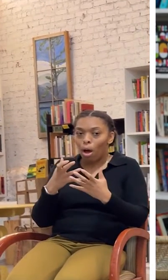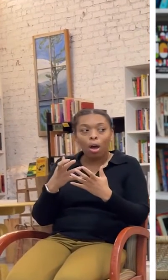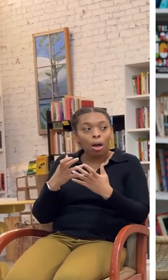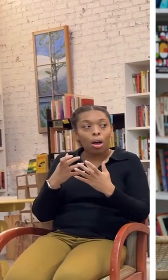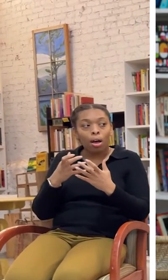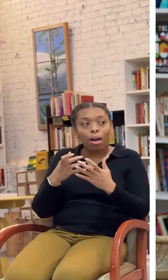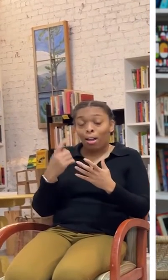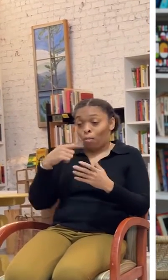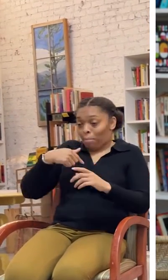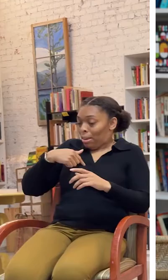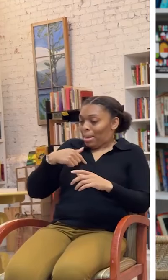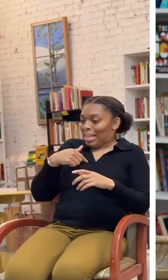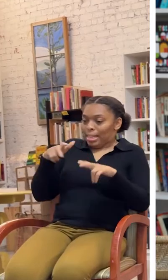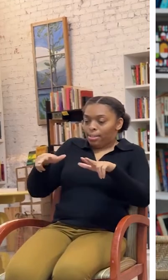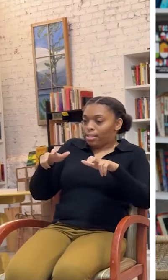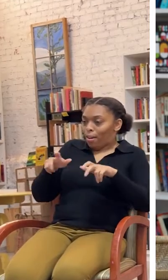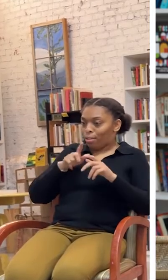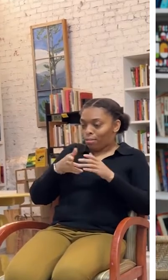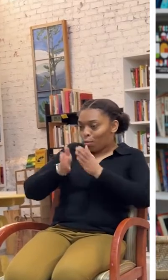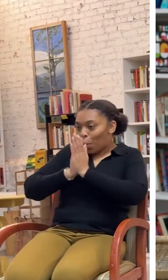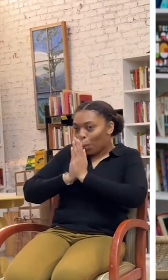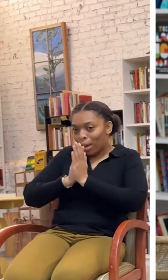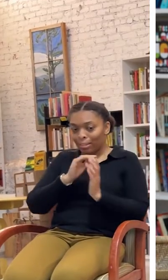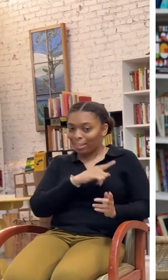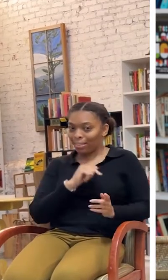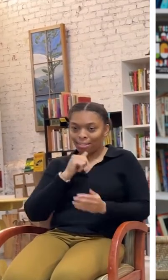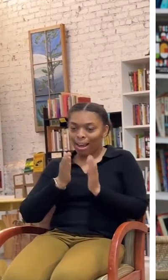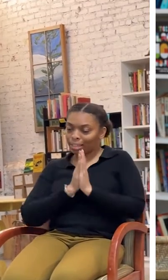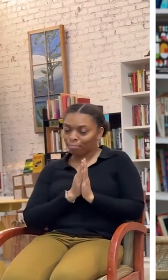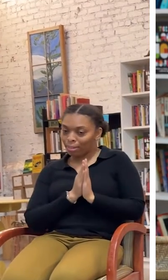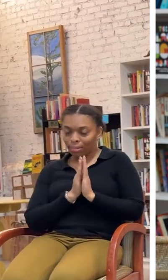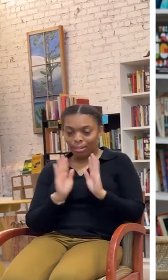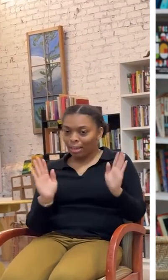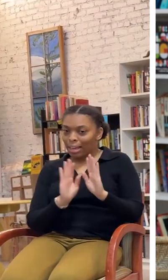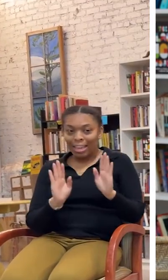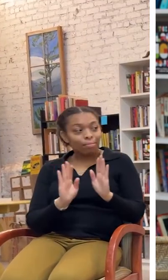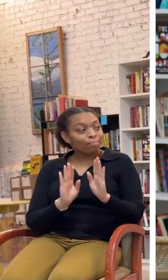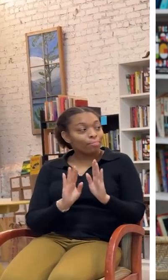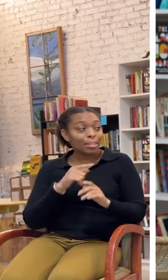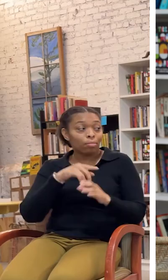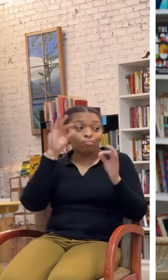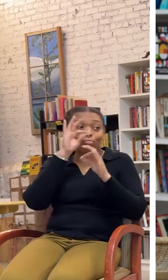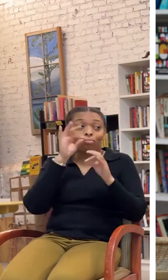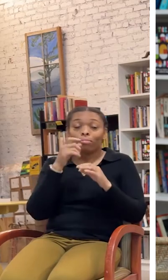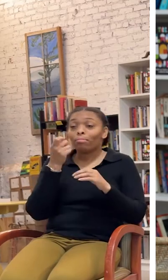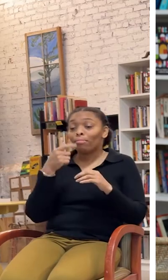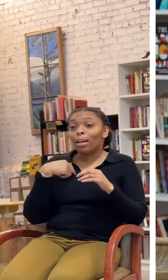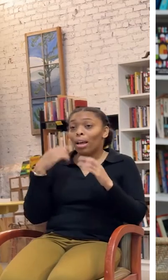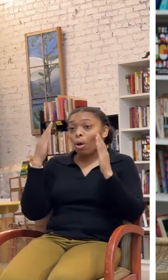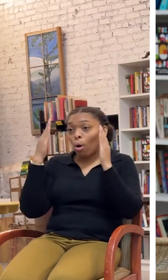this is a selfish thing. This is not something that Kleaver has asked me to even say, doesn't know. I hope